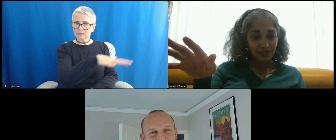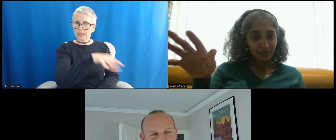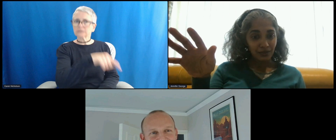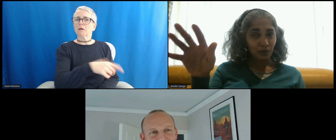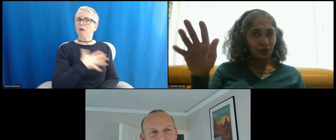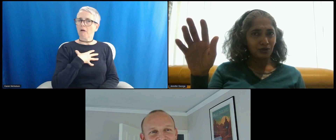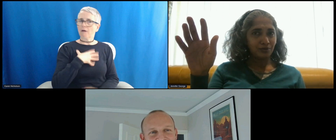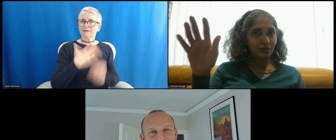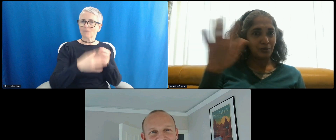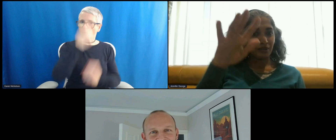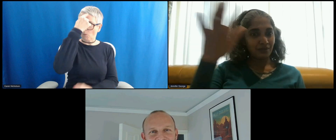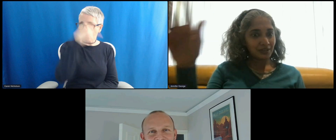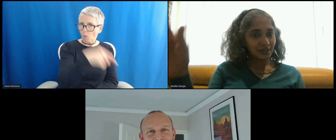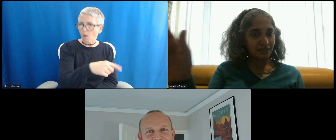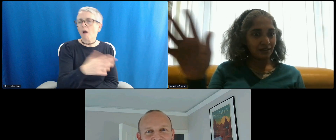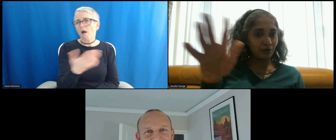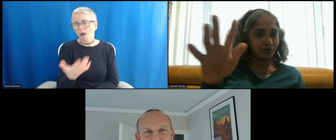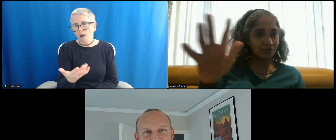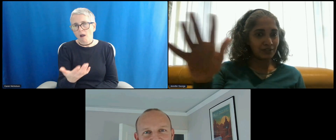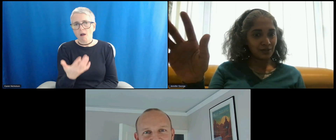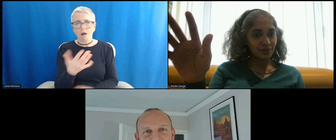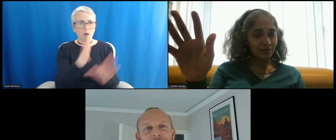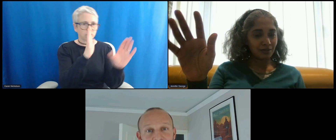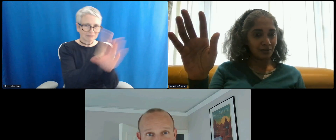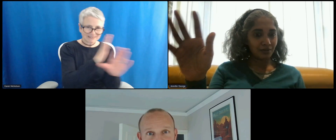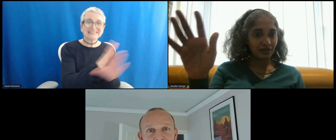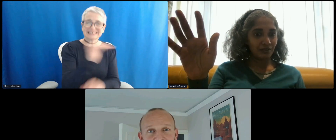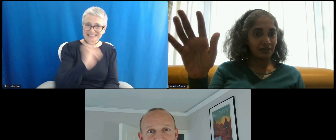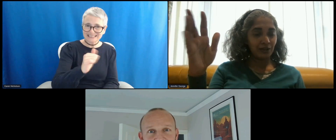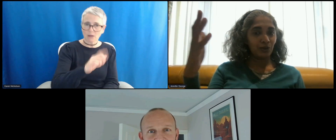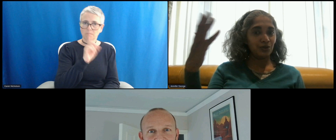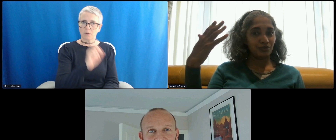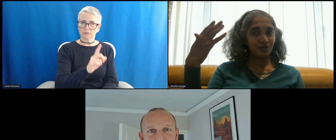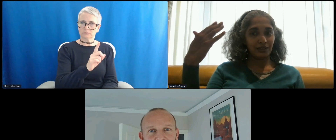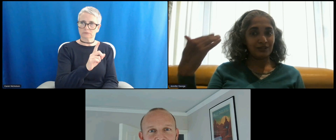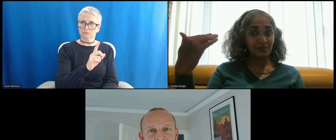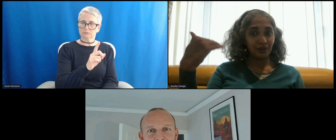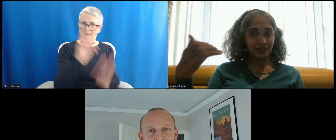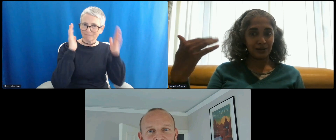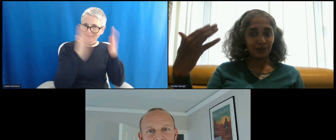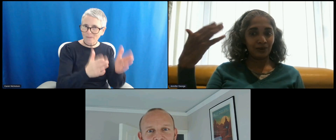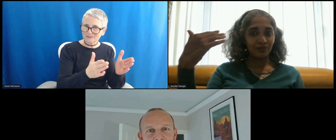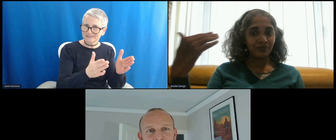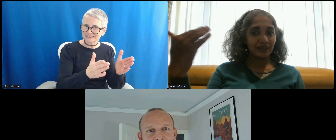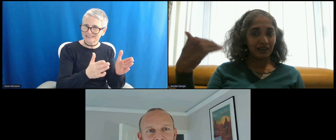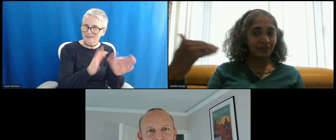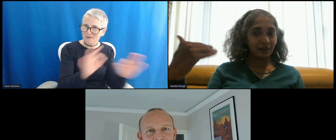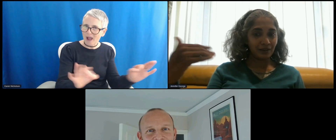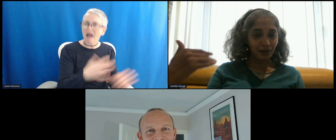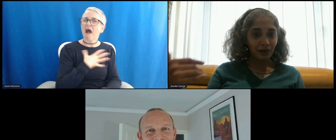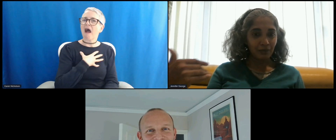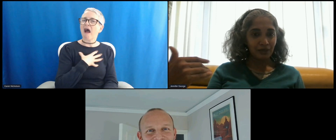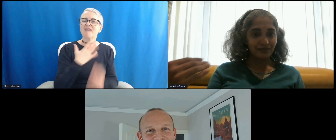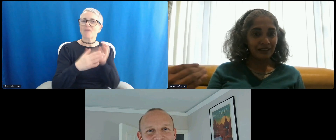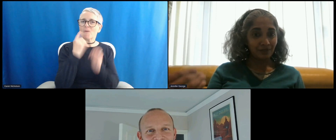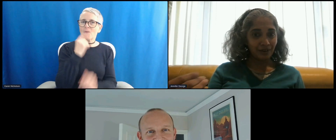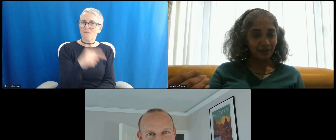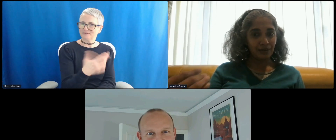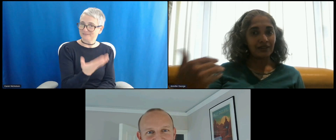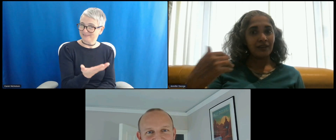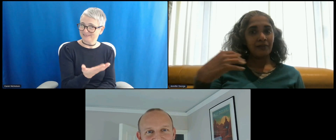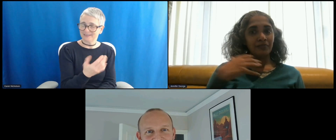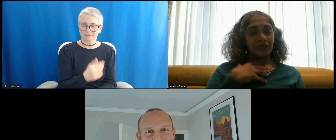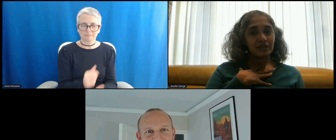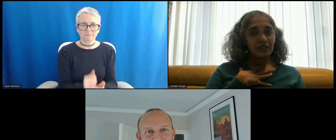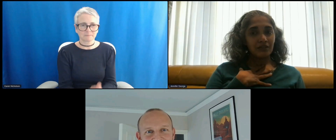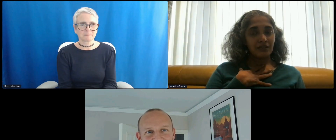that reason. We've thought of privacy in conversations, but we never really thought of respite or having kind of a calming